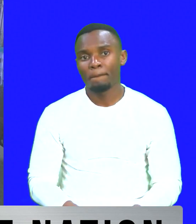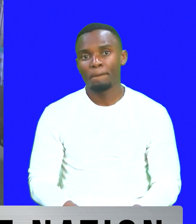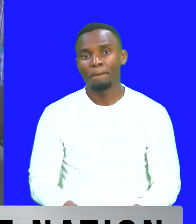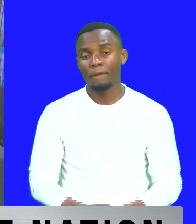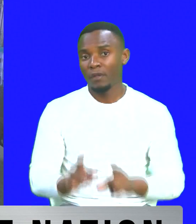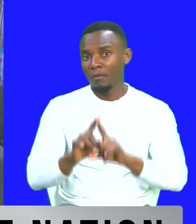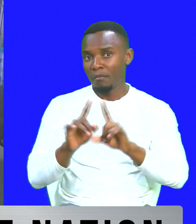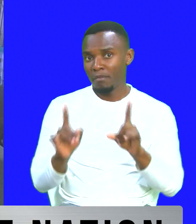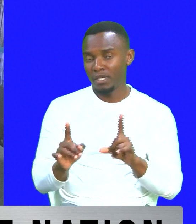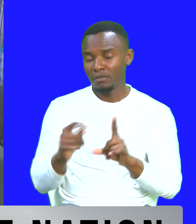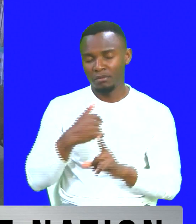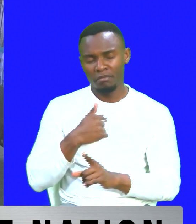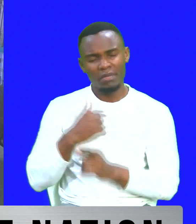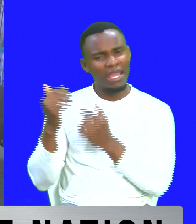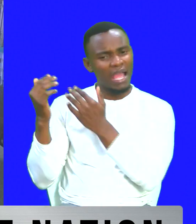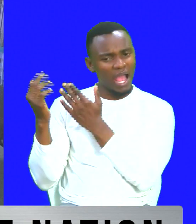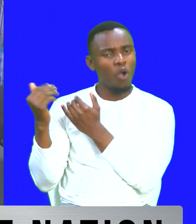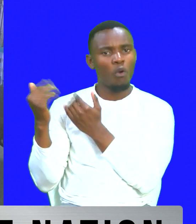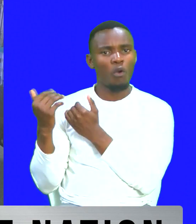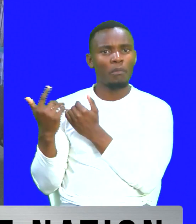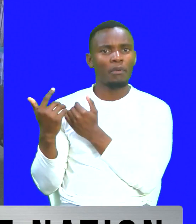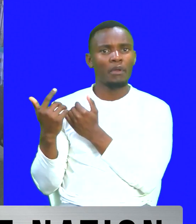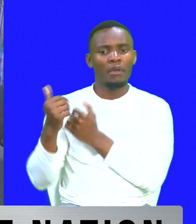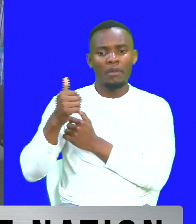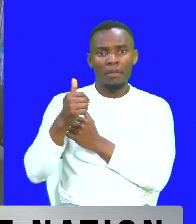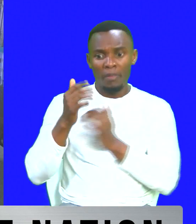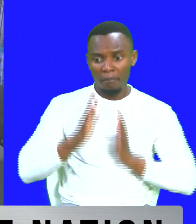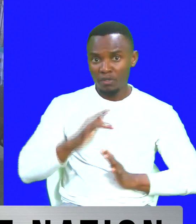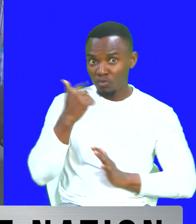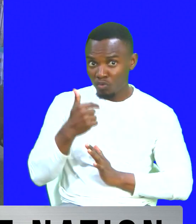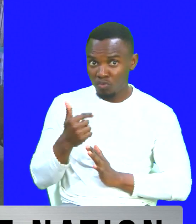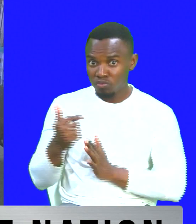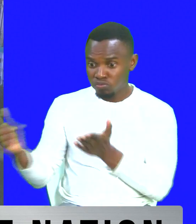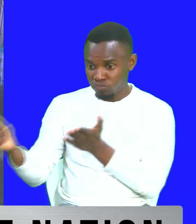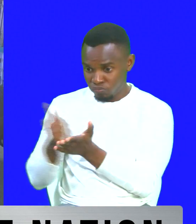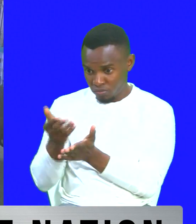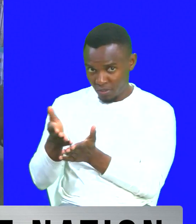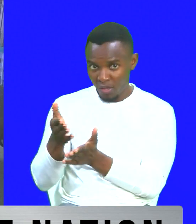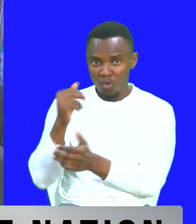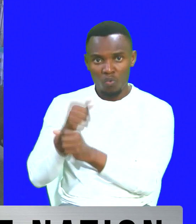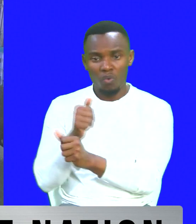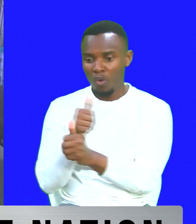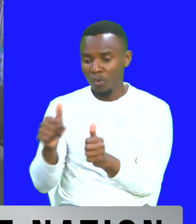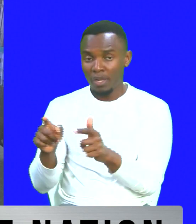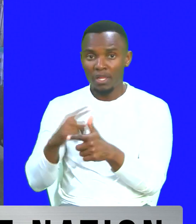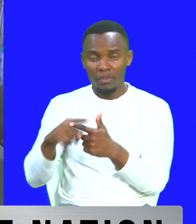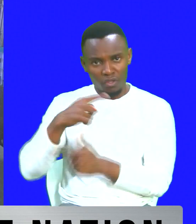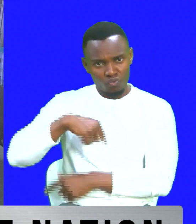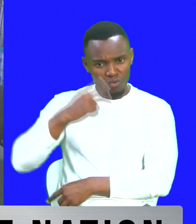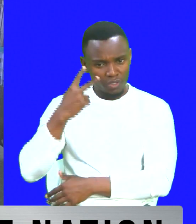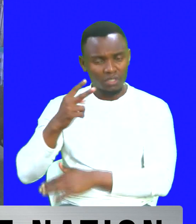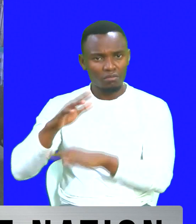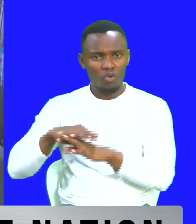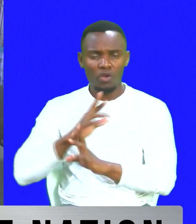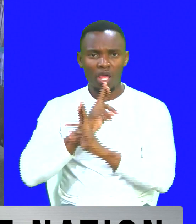for these things, I just hope whoever has been put there now is going to work, and we are going to see outcomes.